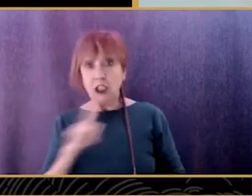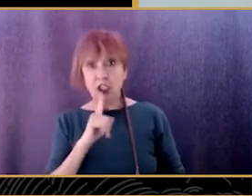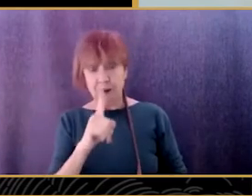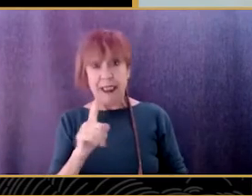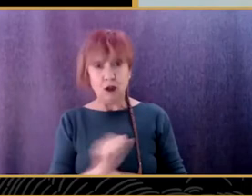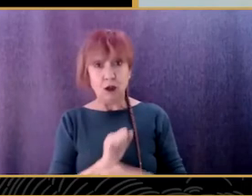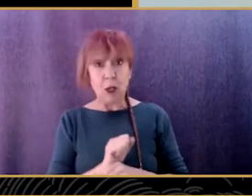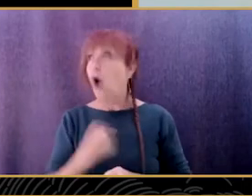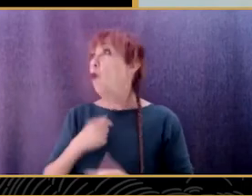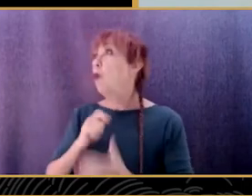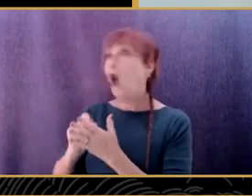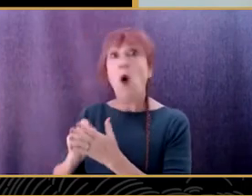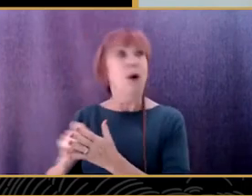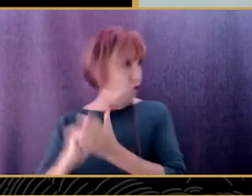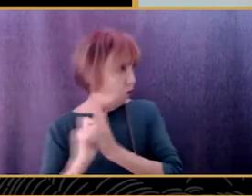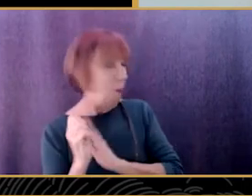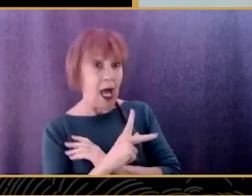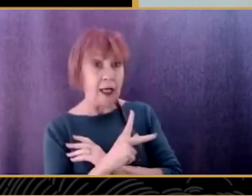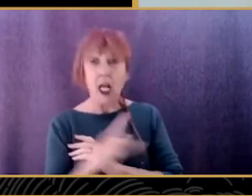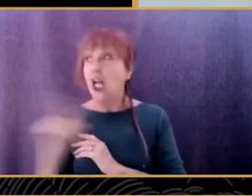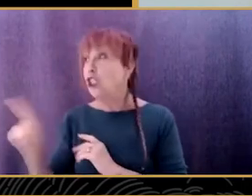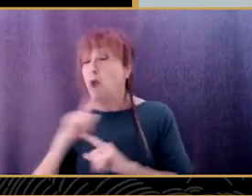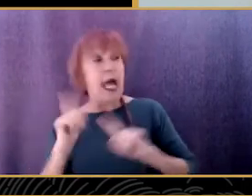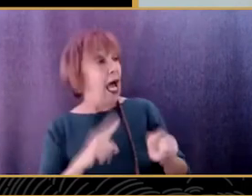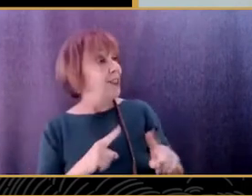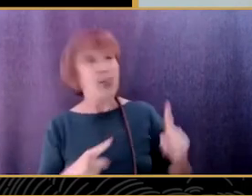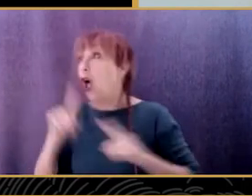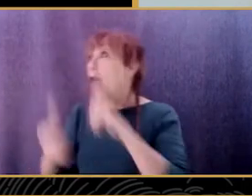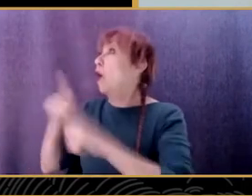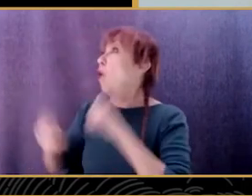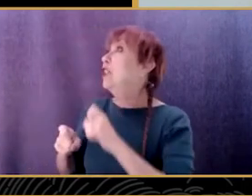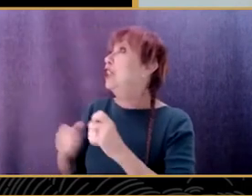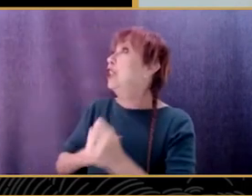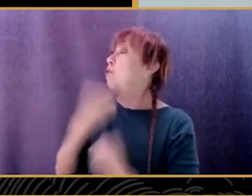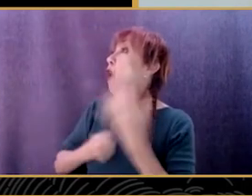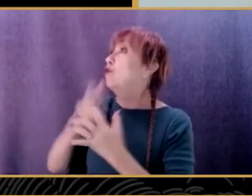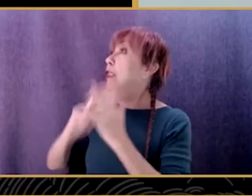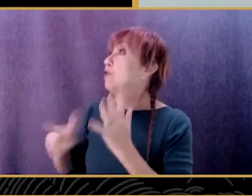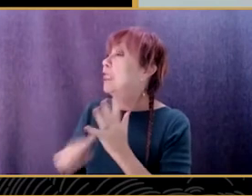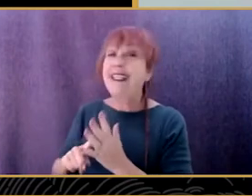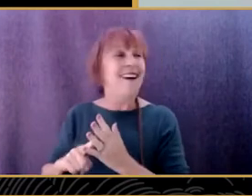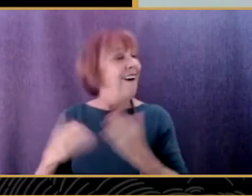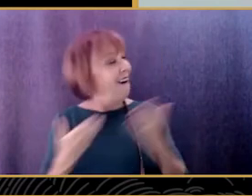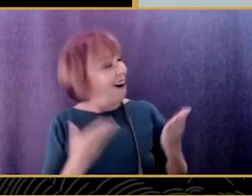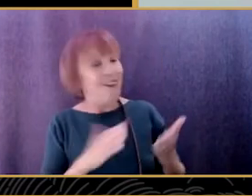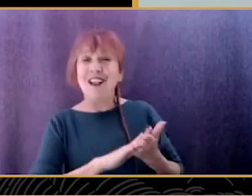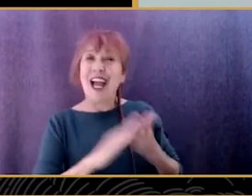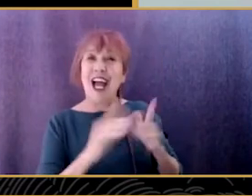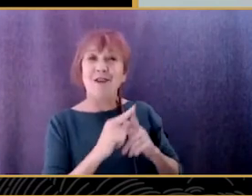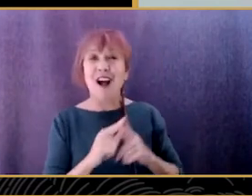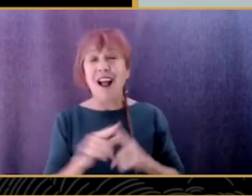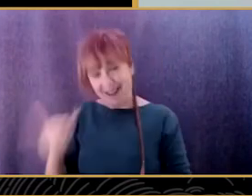And she really meant it when we wrote her she wrote back She would answer questions about poetry, critique work, offer a kind word